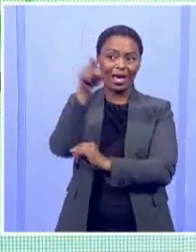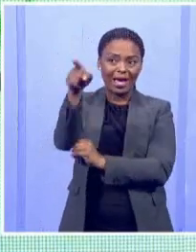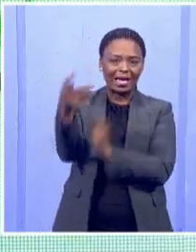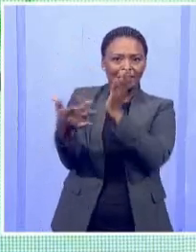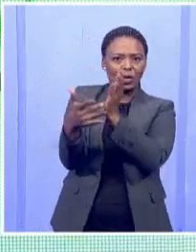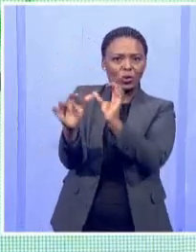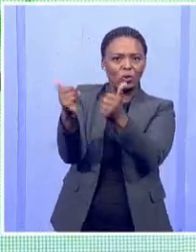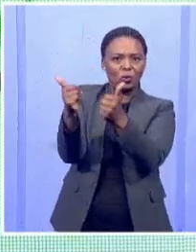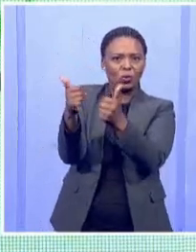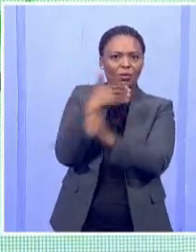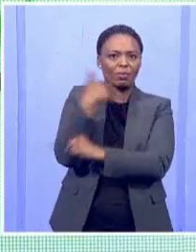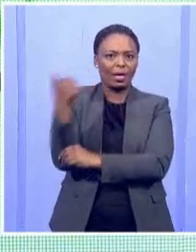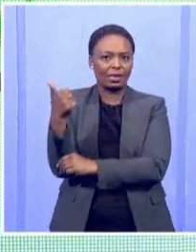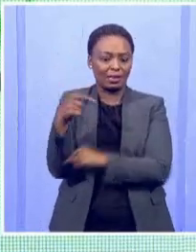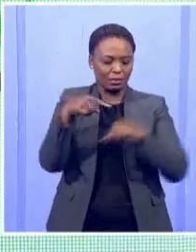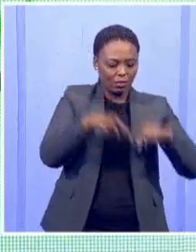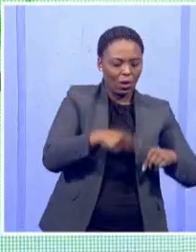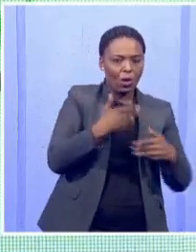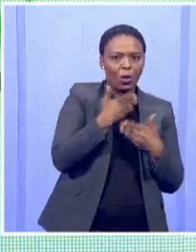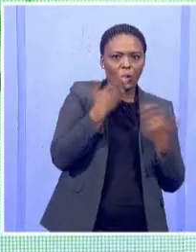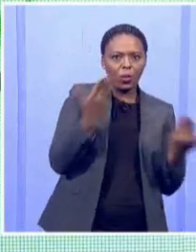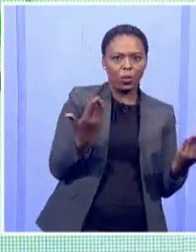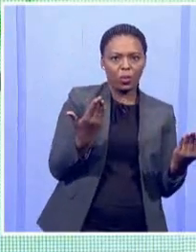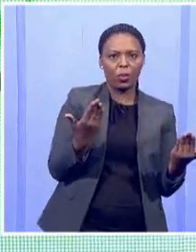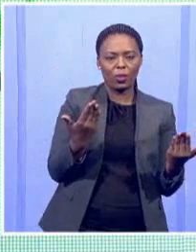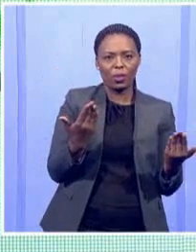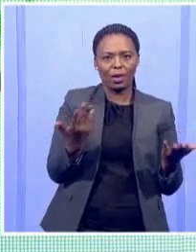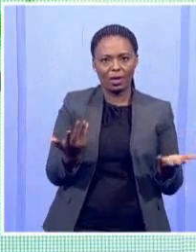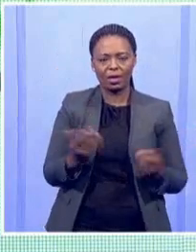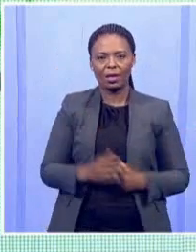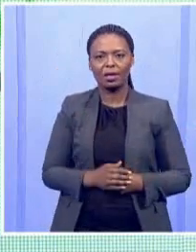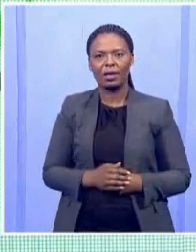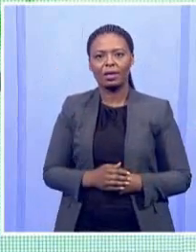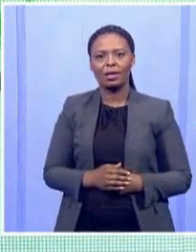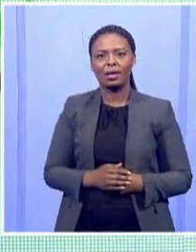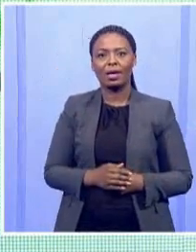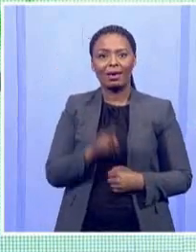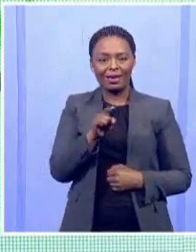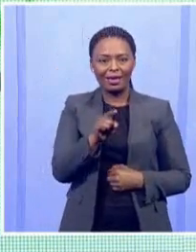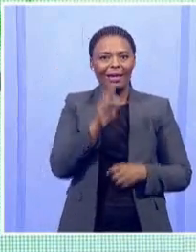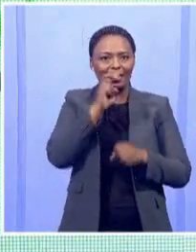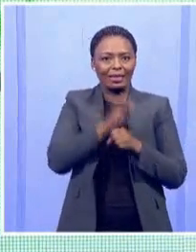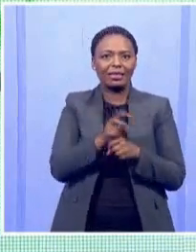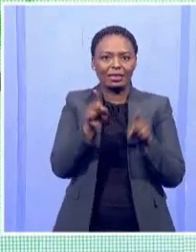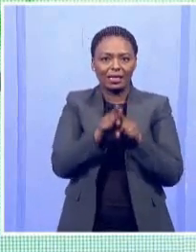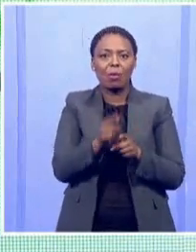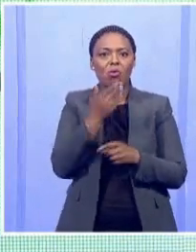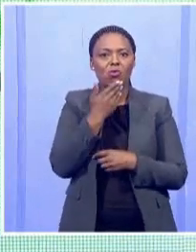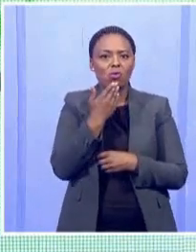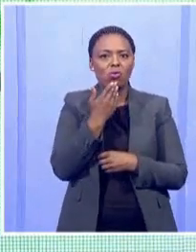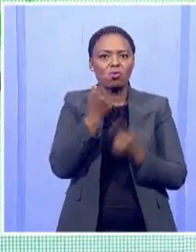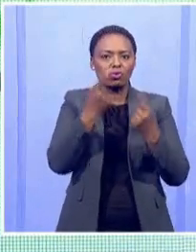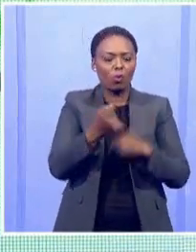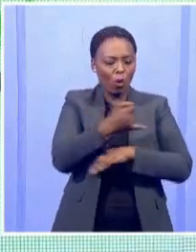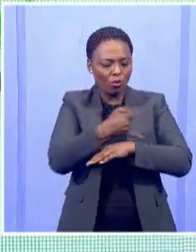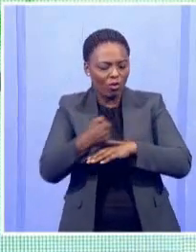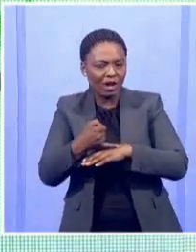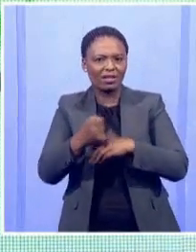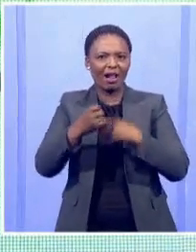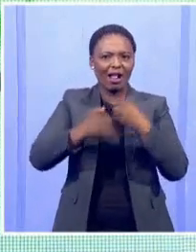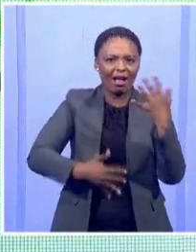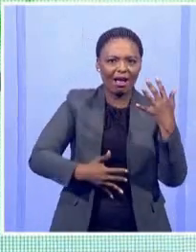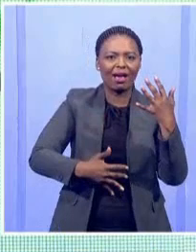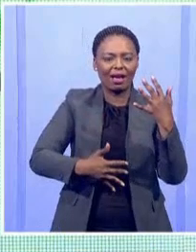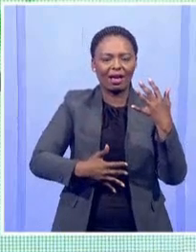those who are providing services in far more remote rural areas can do a lot of